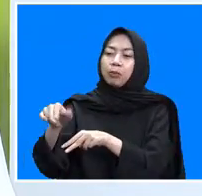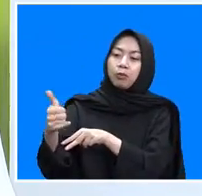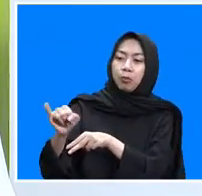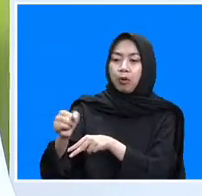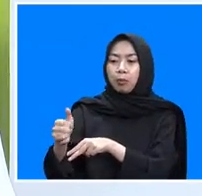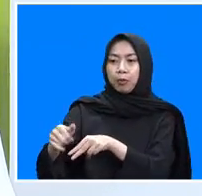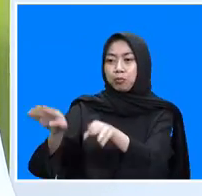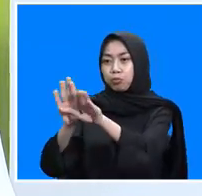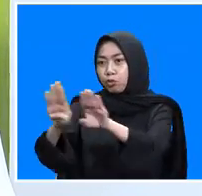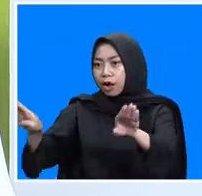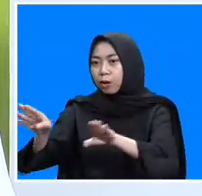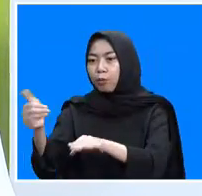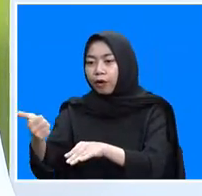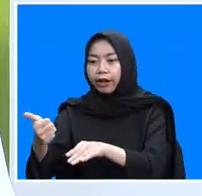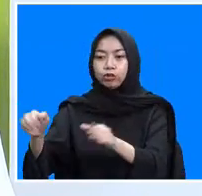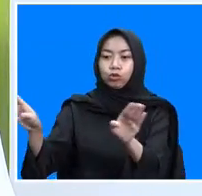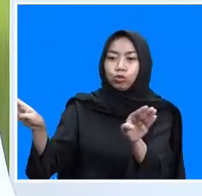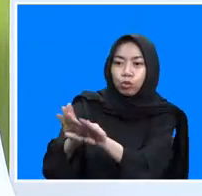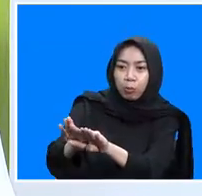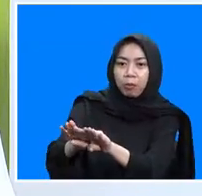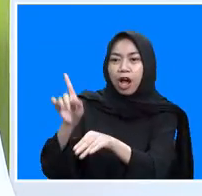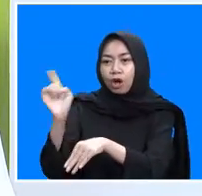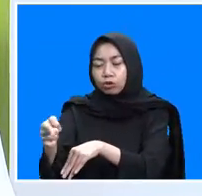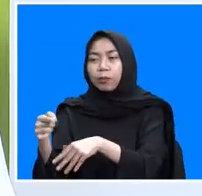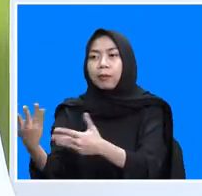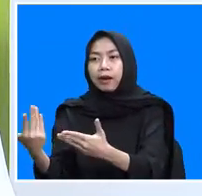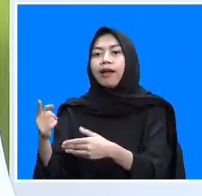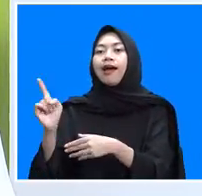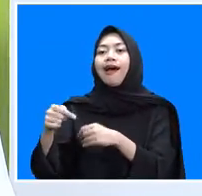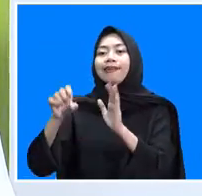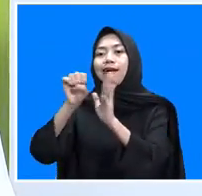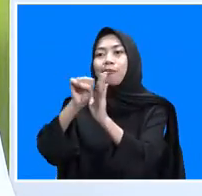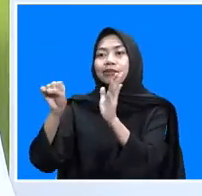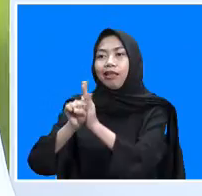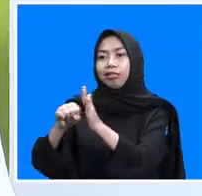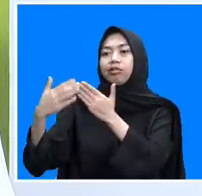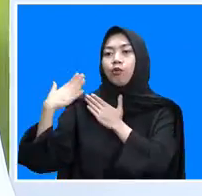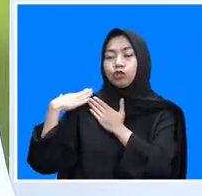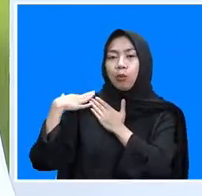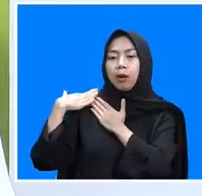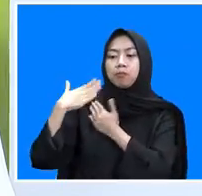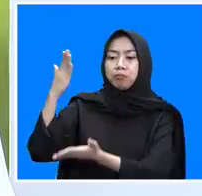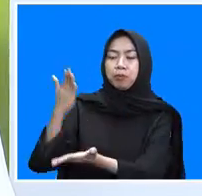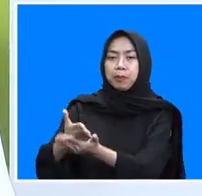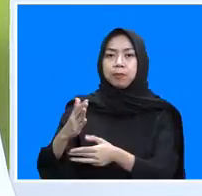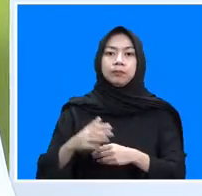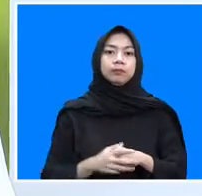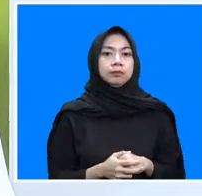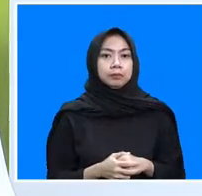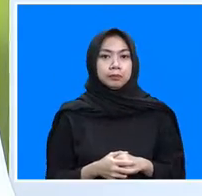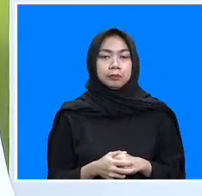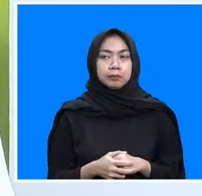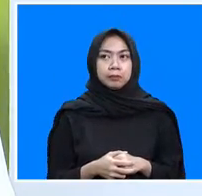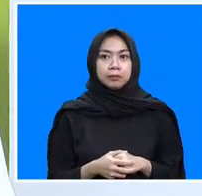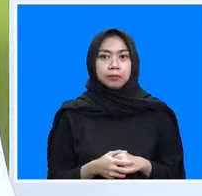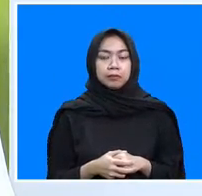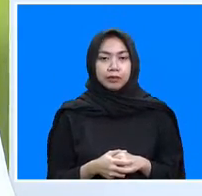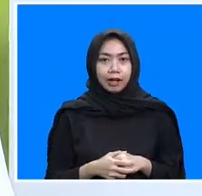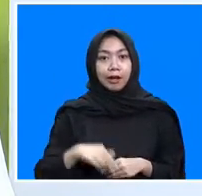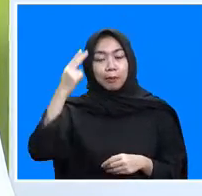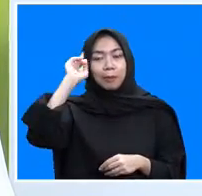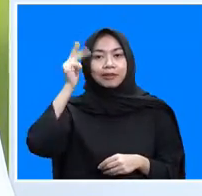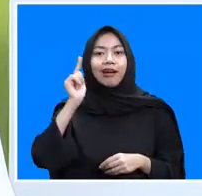undertaken by states. The national government is responsible for, you know, teaching and school leadership